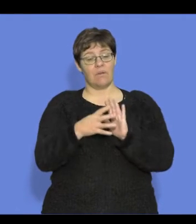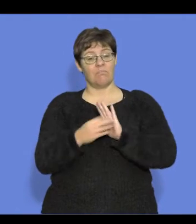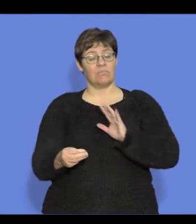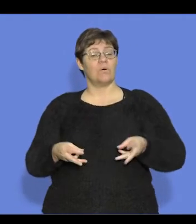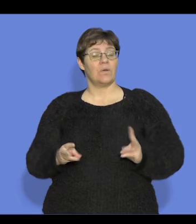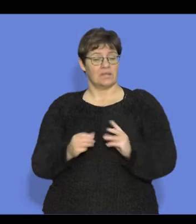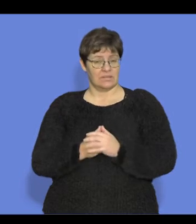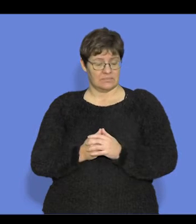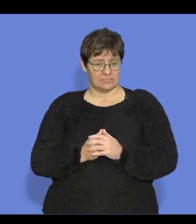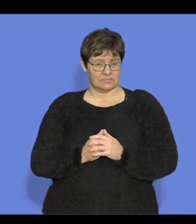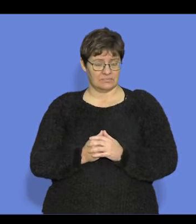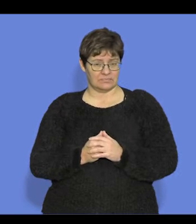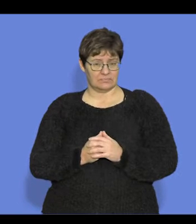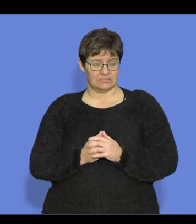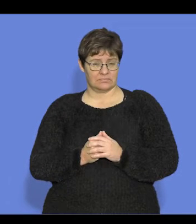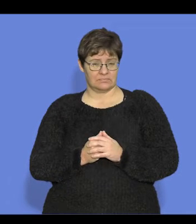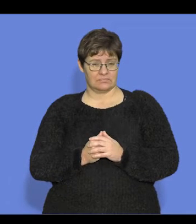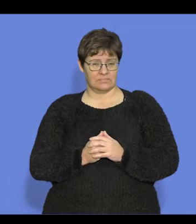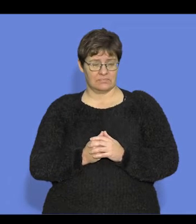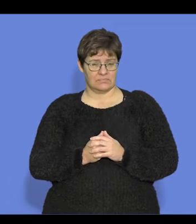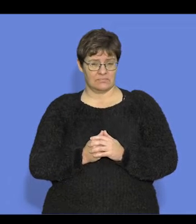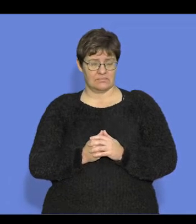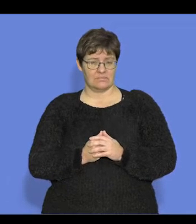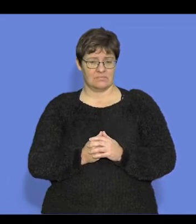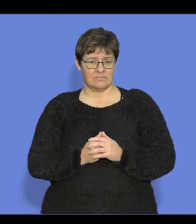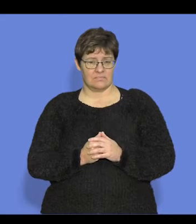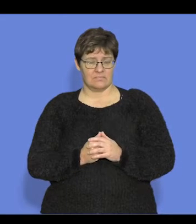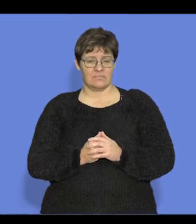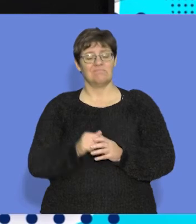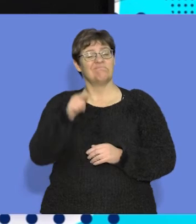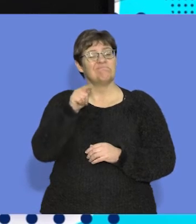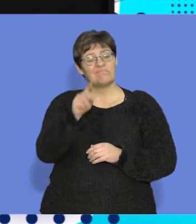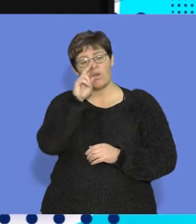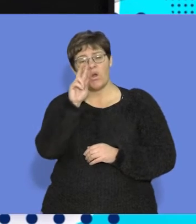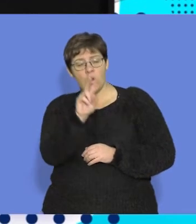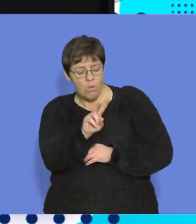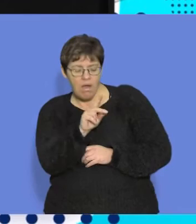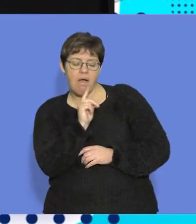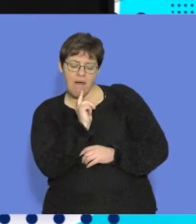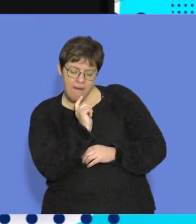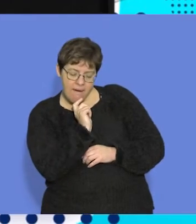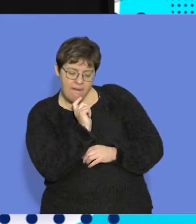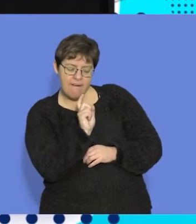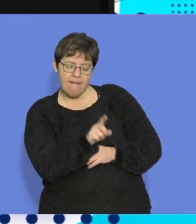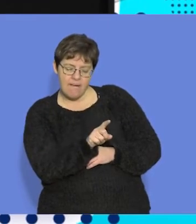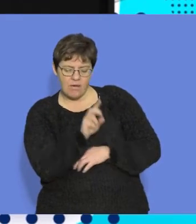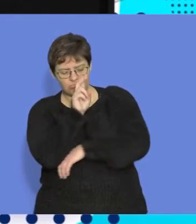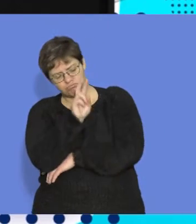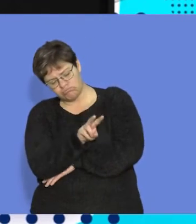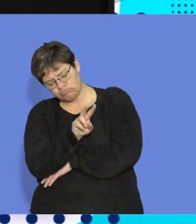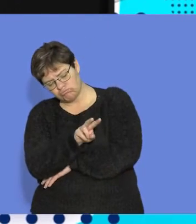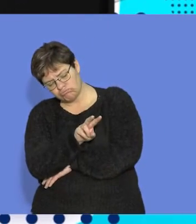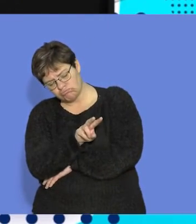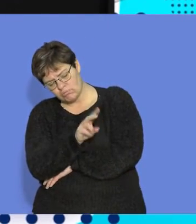Scientists work on something called the scientific method. They look at things. They